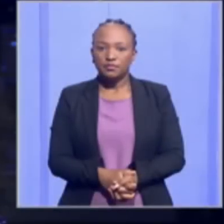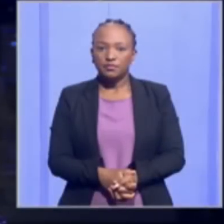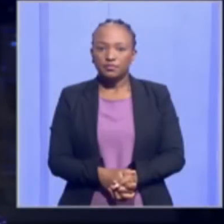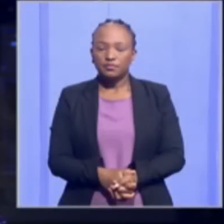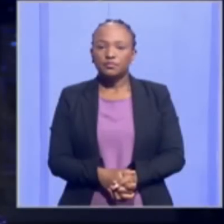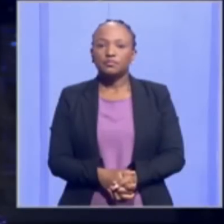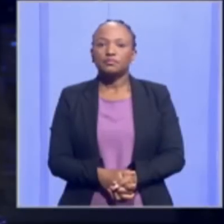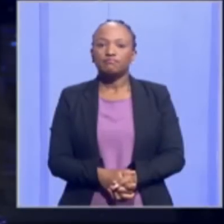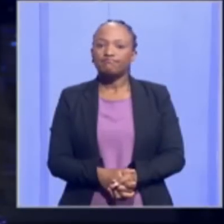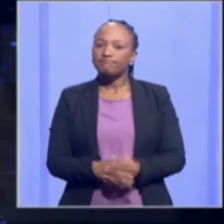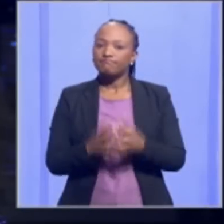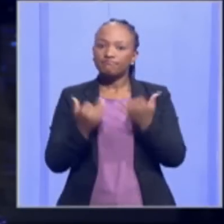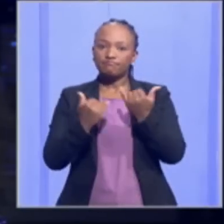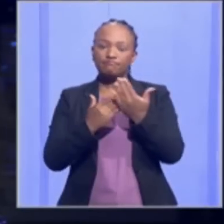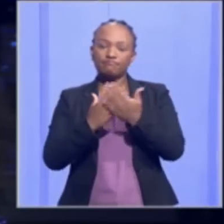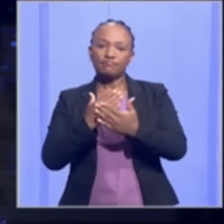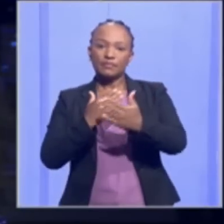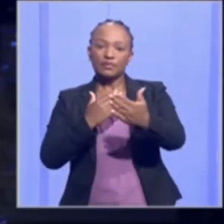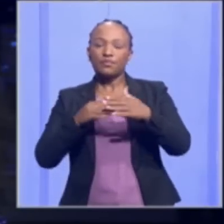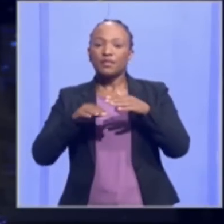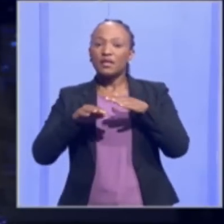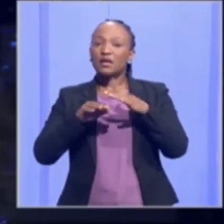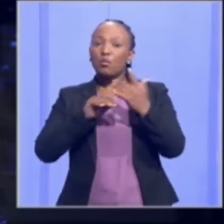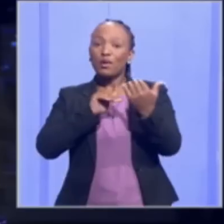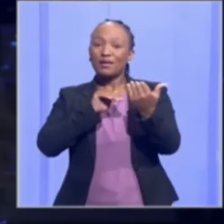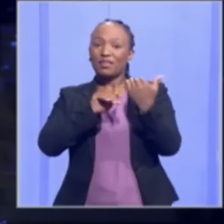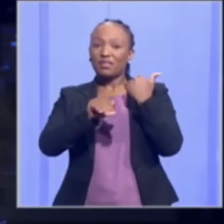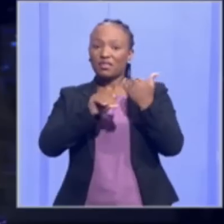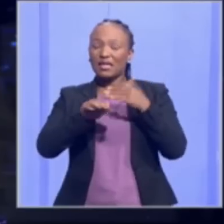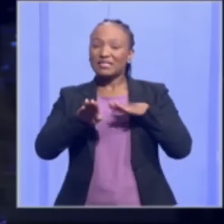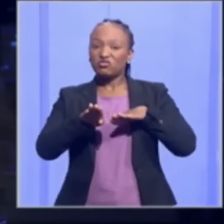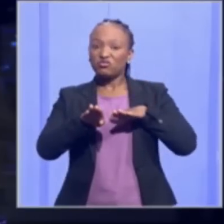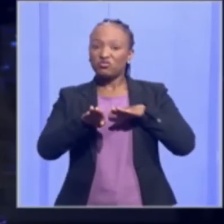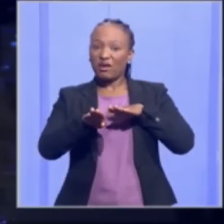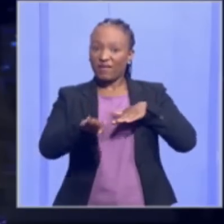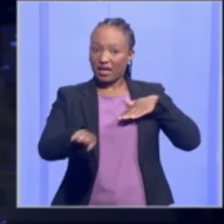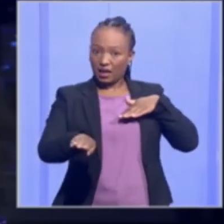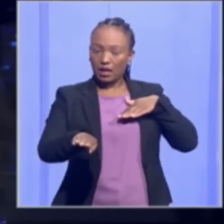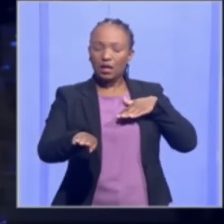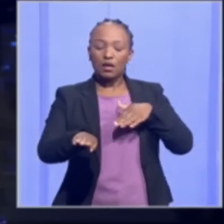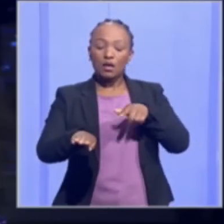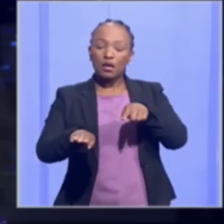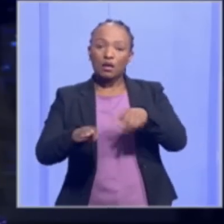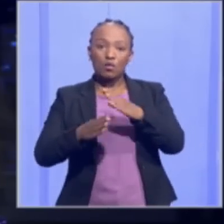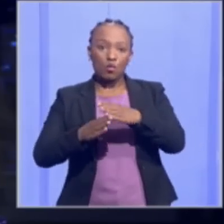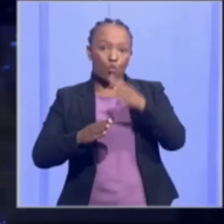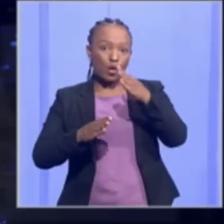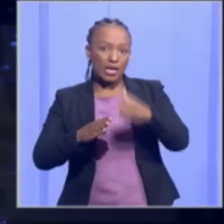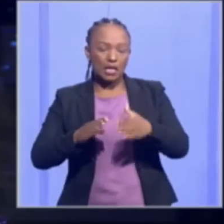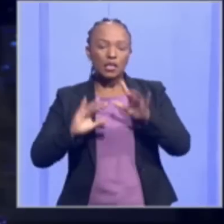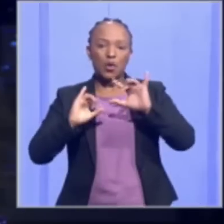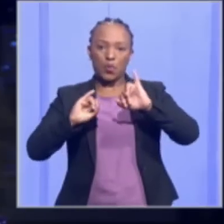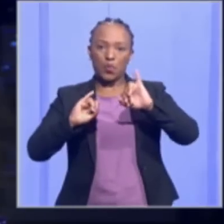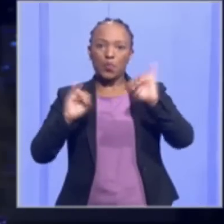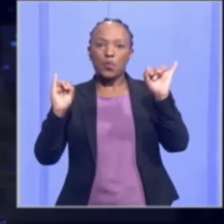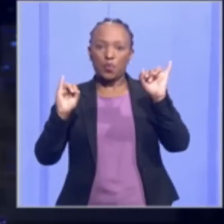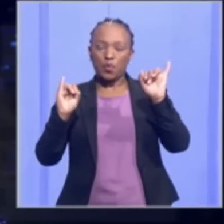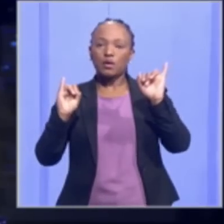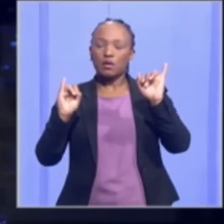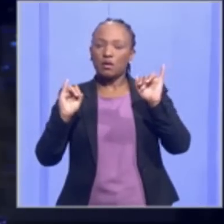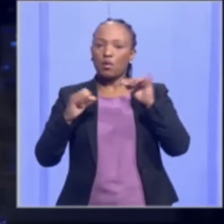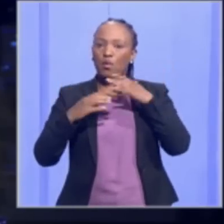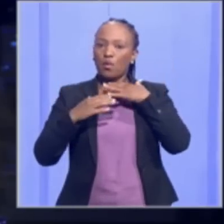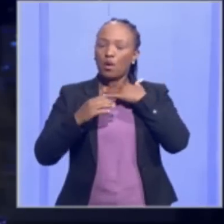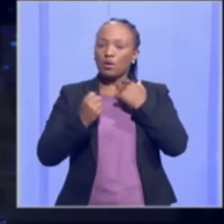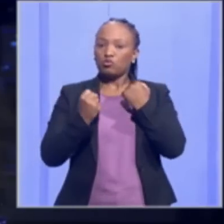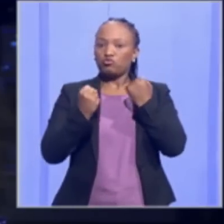Ho lebeletswe hore mothamo wa sephethephethe o tlilo nyoloha mafelong ana a beke. Bakganni ba kginnwe nakwana letong la bona